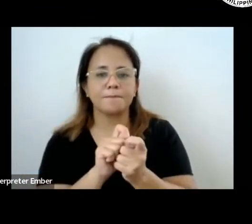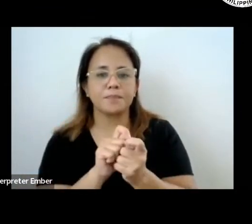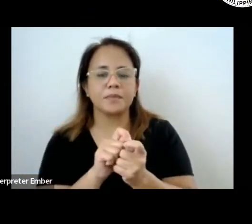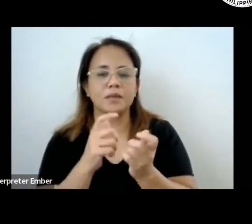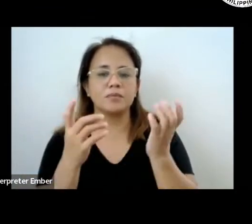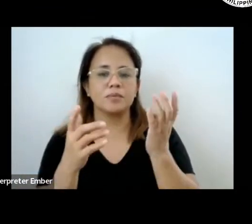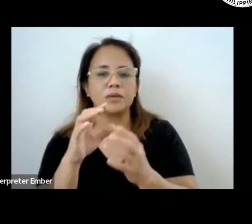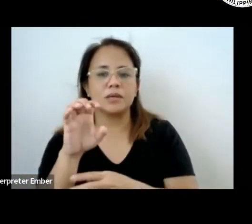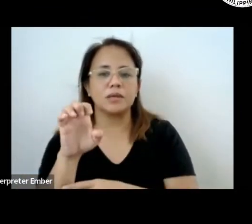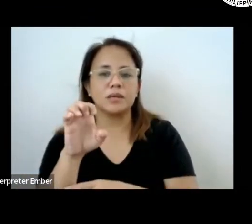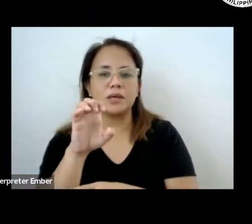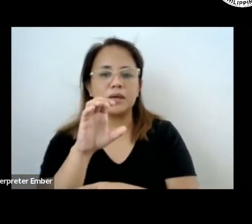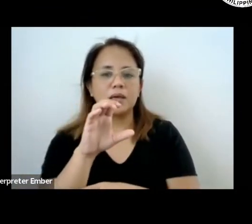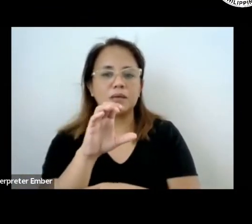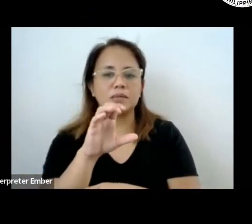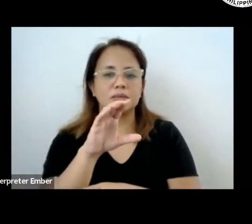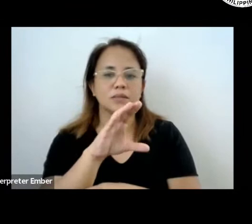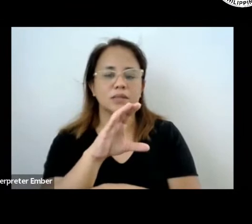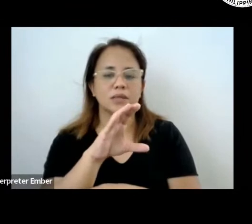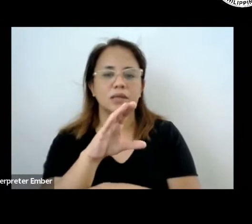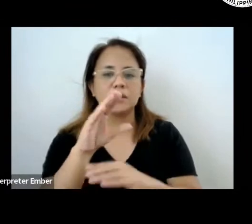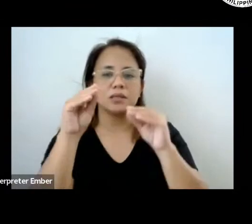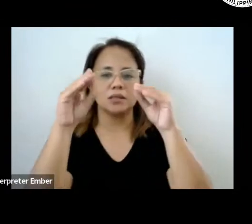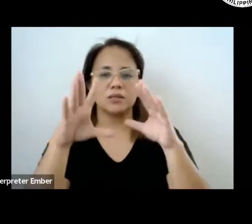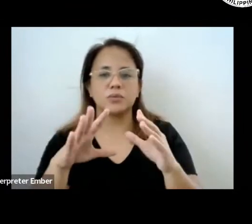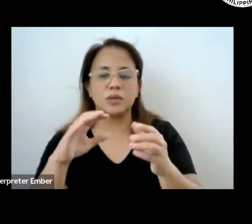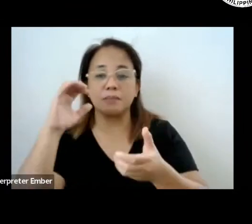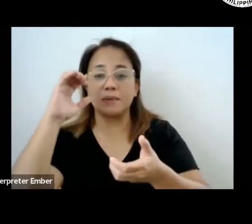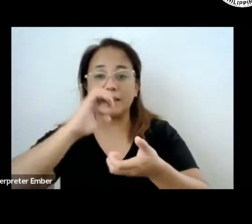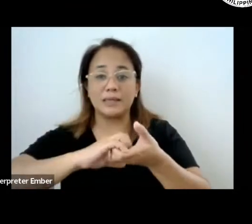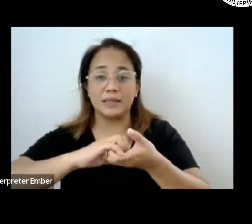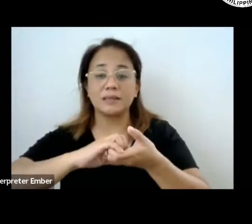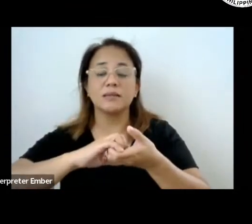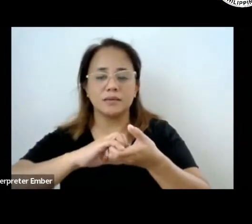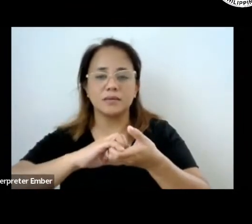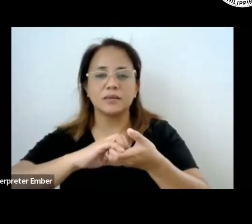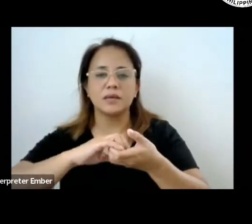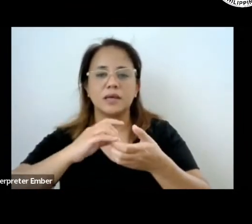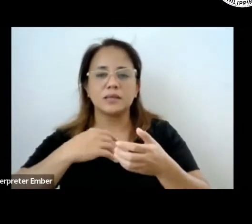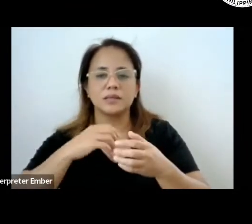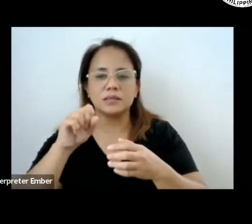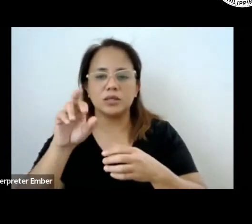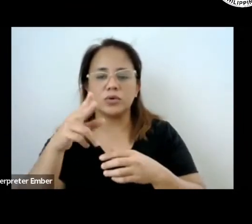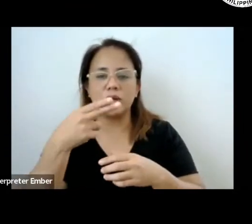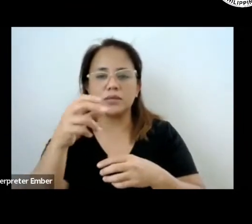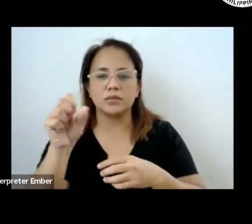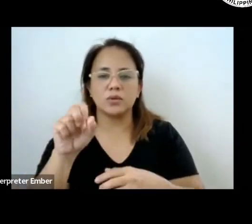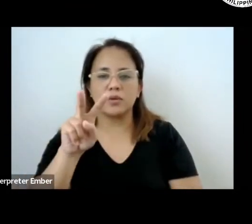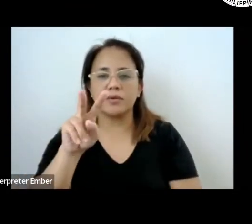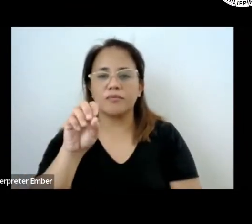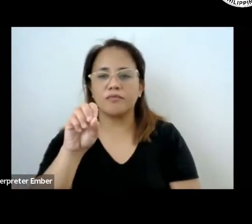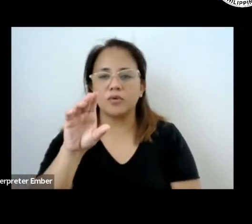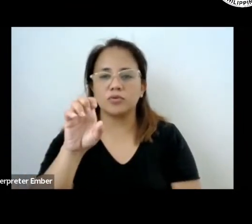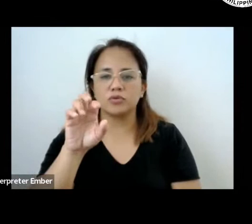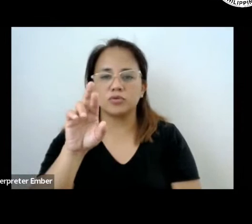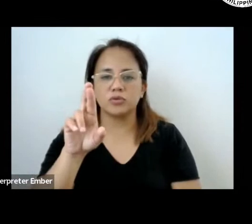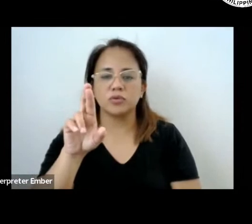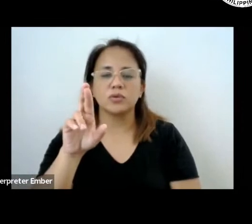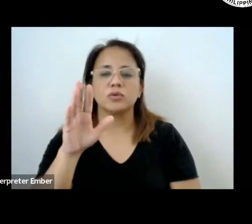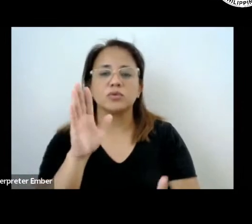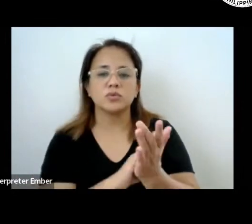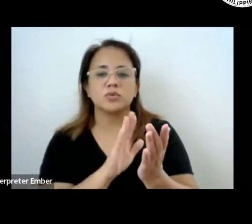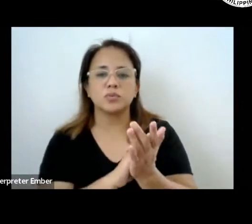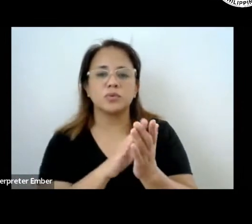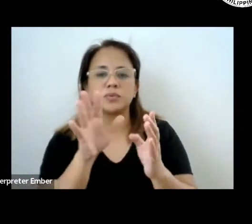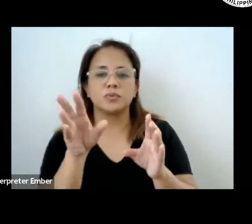the ESC teachers, the teachers in the ESC accredited schools and the senior high school voucher participating schools. Mga nasa ano